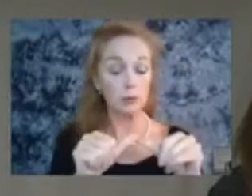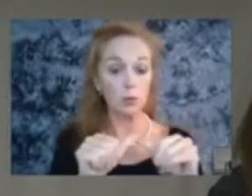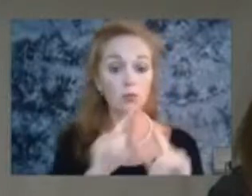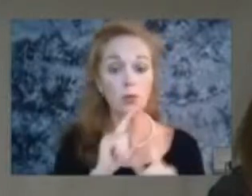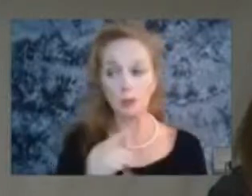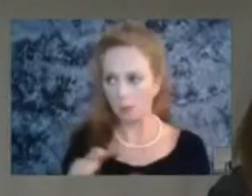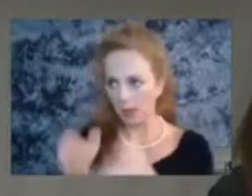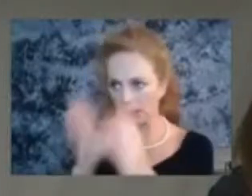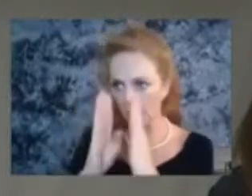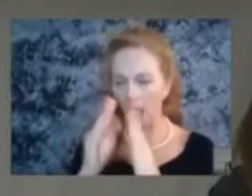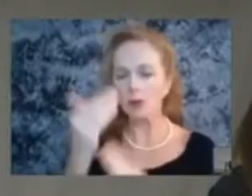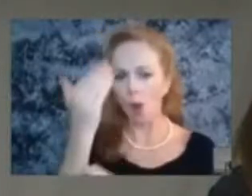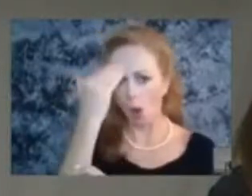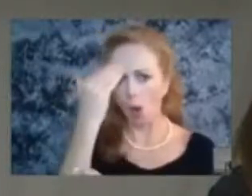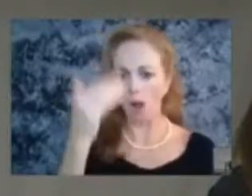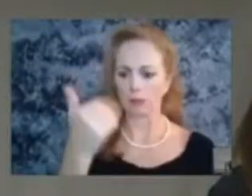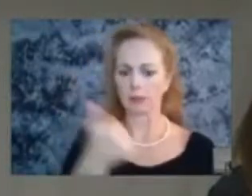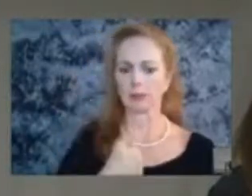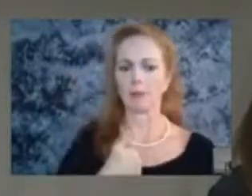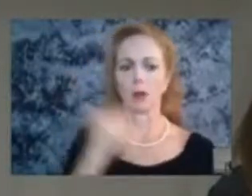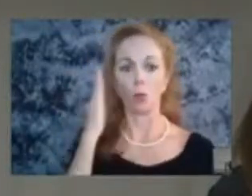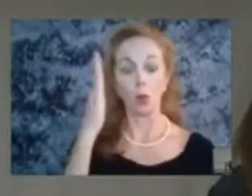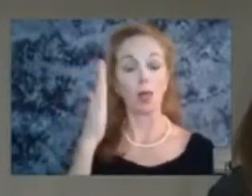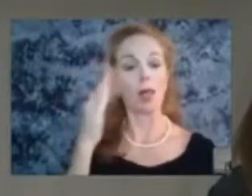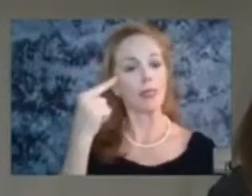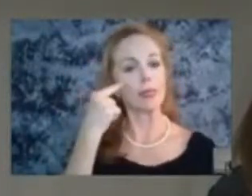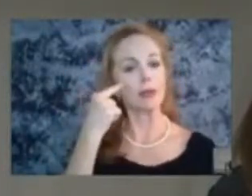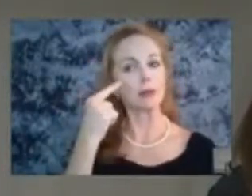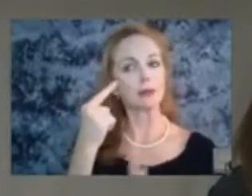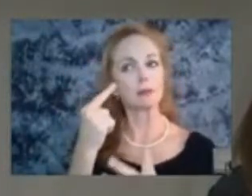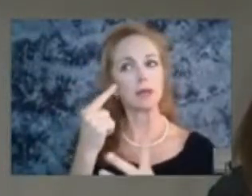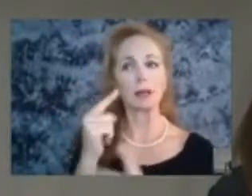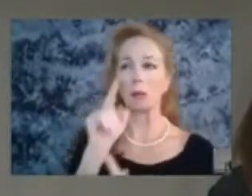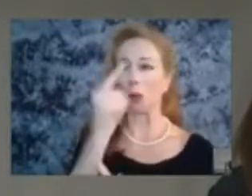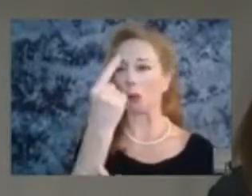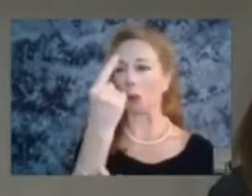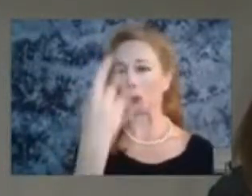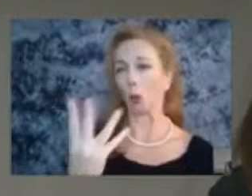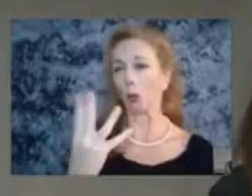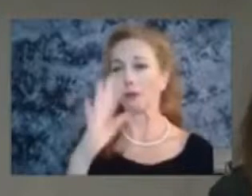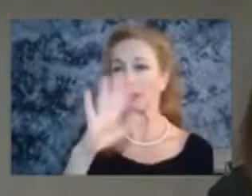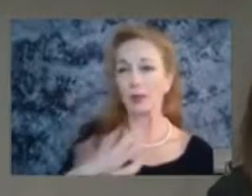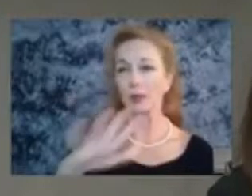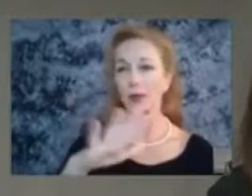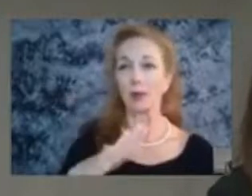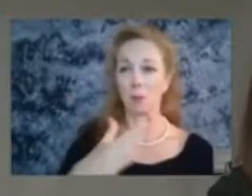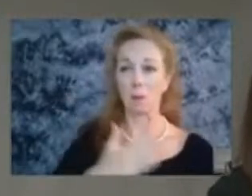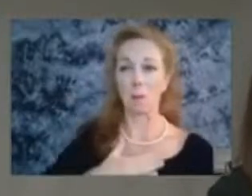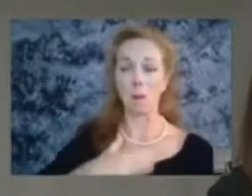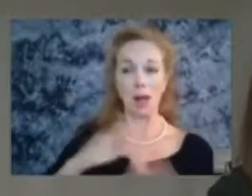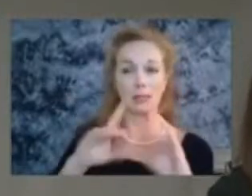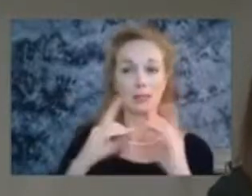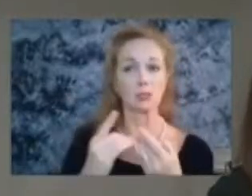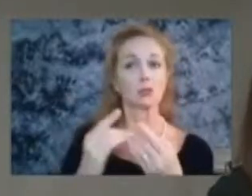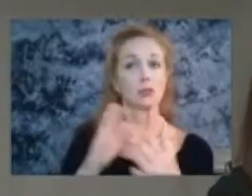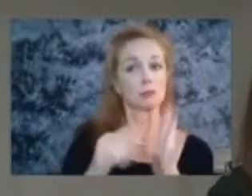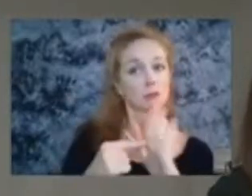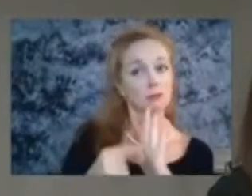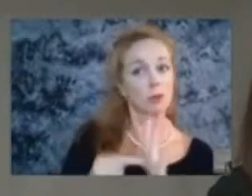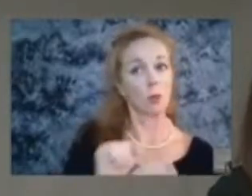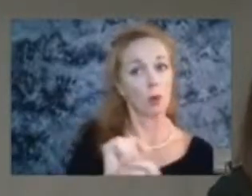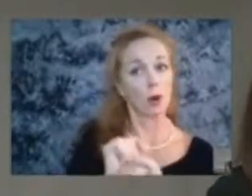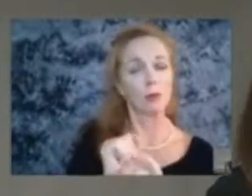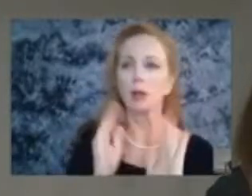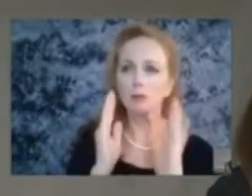attention. I know I will be. I think a quarter of those are in the district in which I represent. So I'm going to pay special attention, but